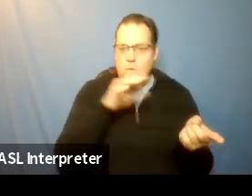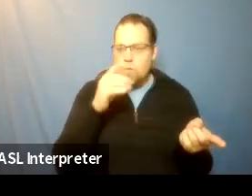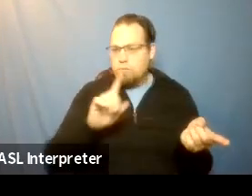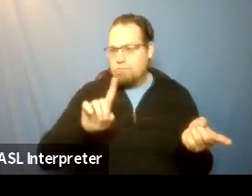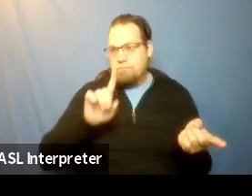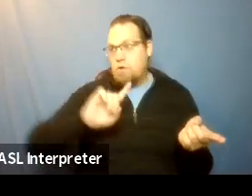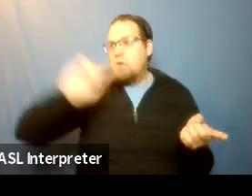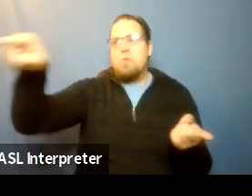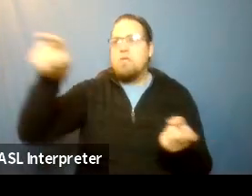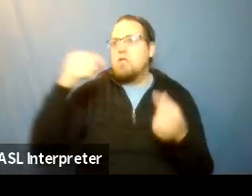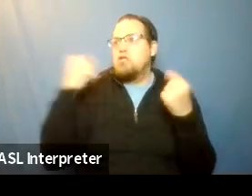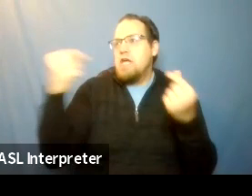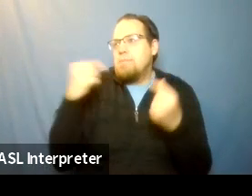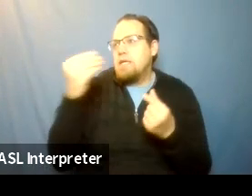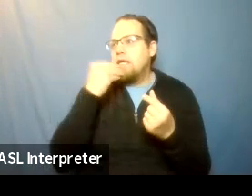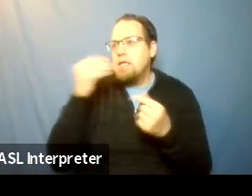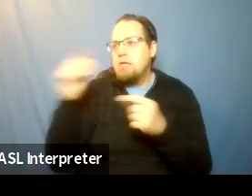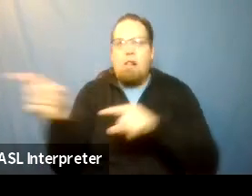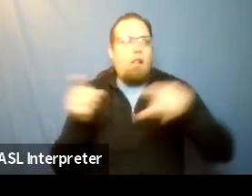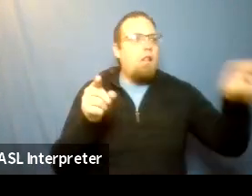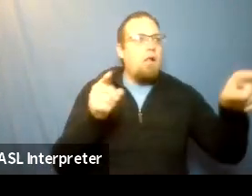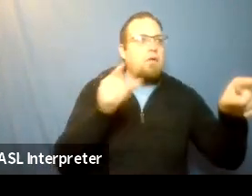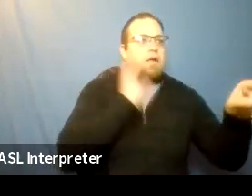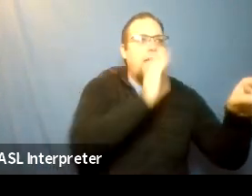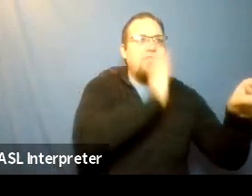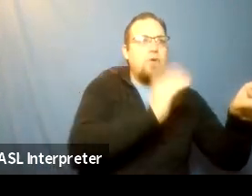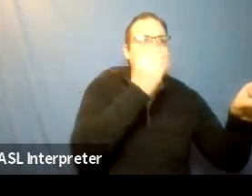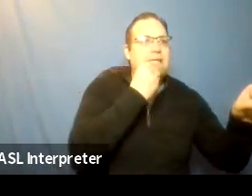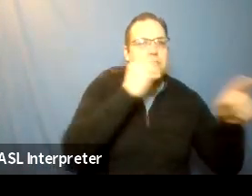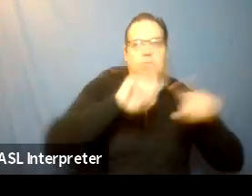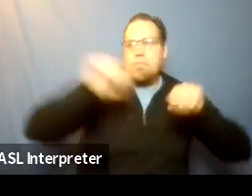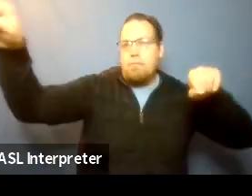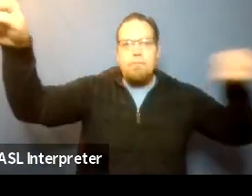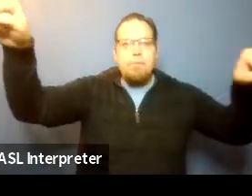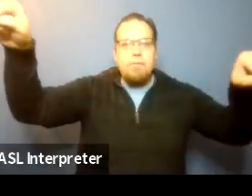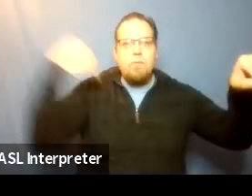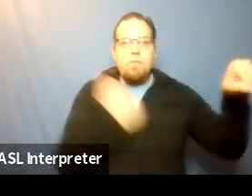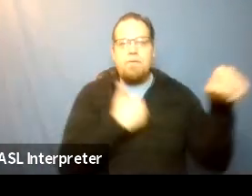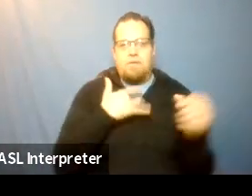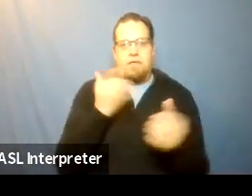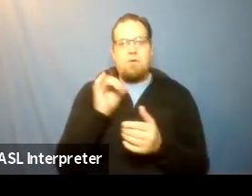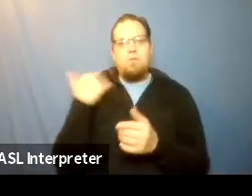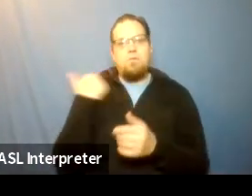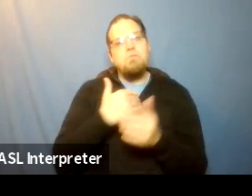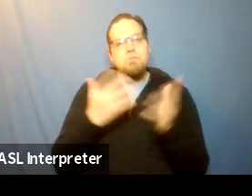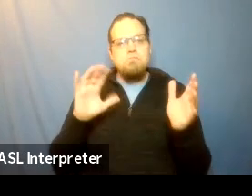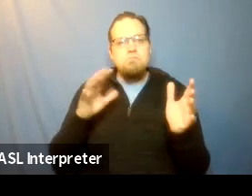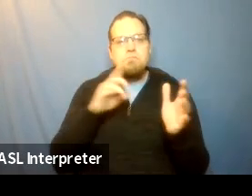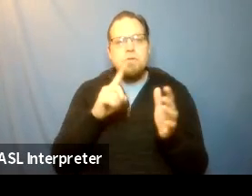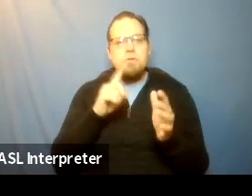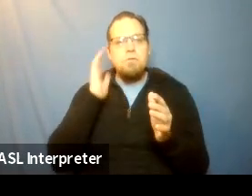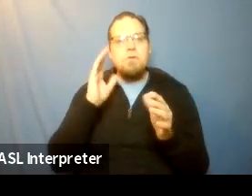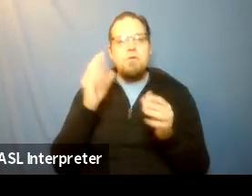the gym to eat, and the other cohort might go to the cafeteria to eat. And so we really feel like we're, for the most part, going to be able to use